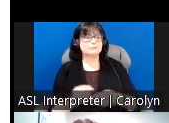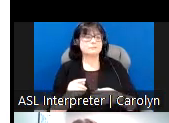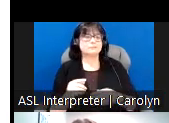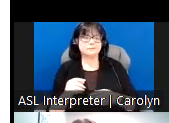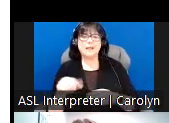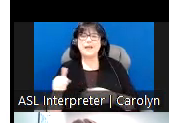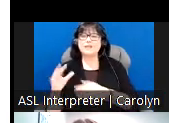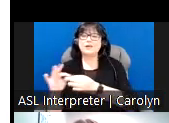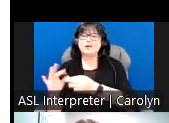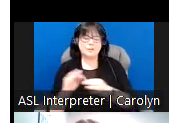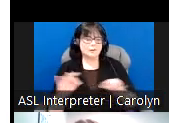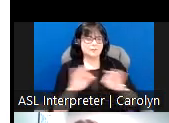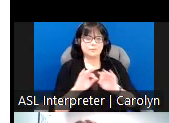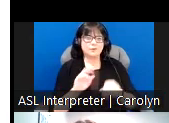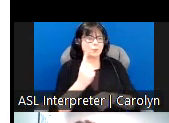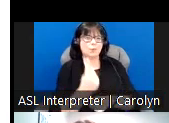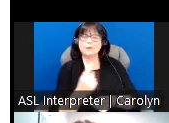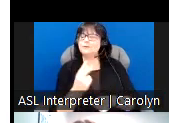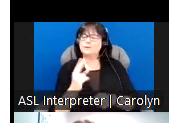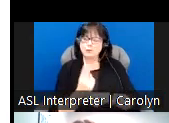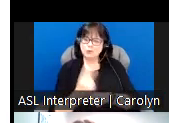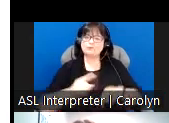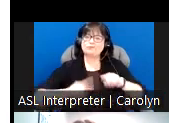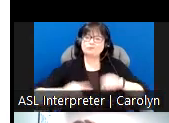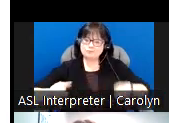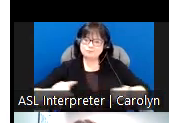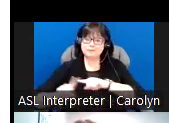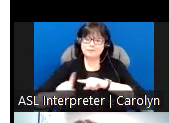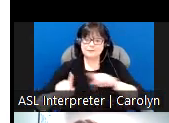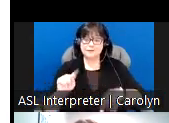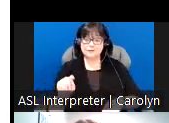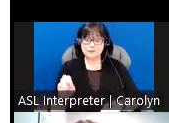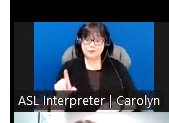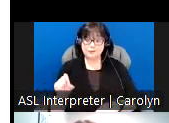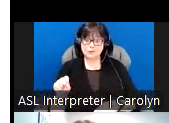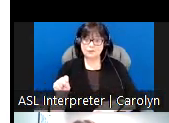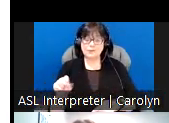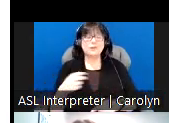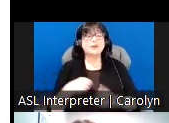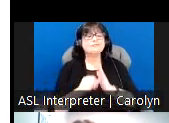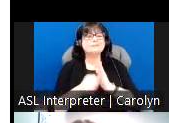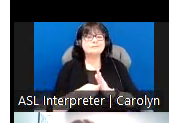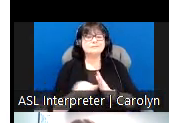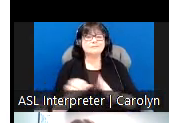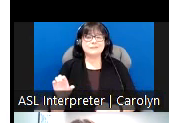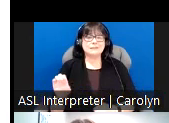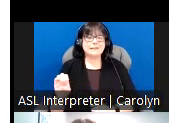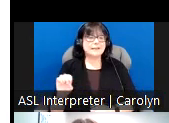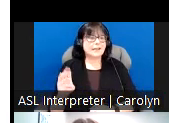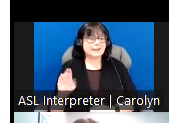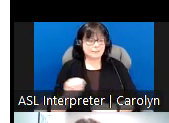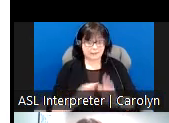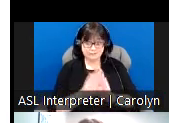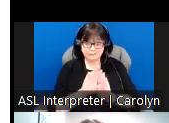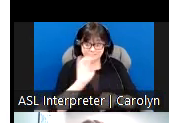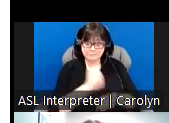of assessment tools, but I'm going to highlight a few that were developed by KESBA and one that we utilized that was the result